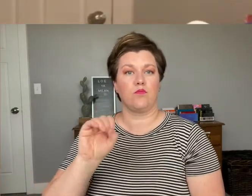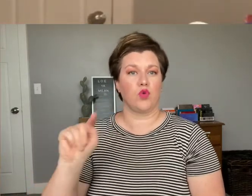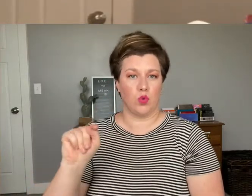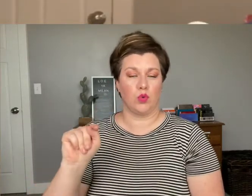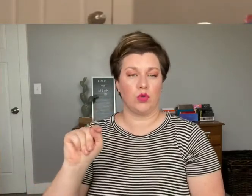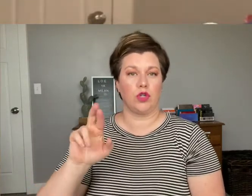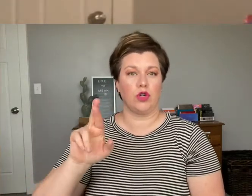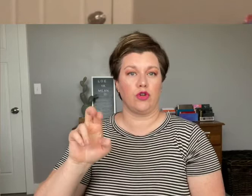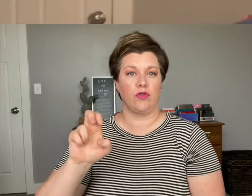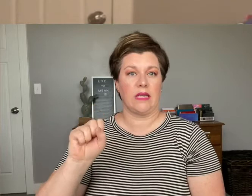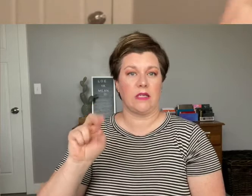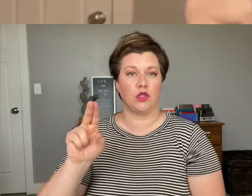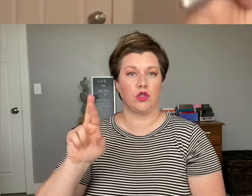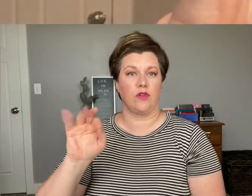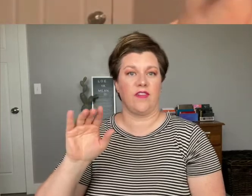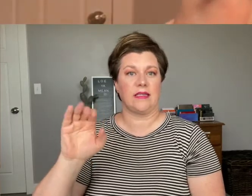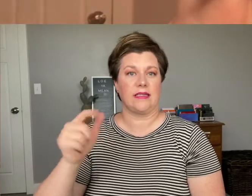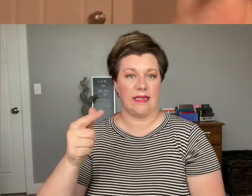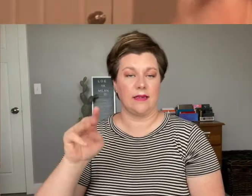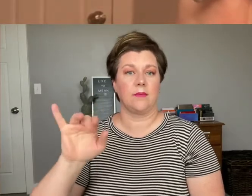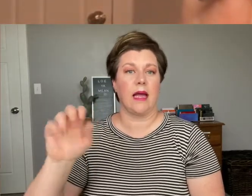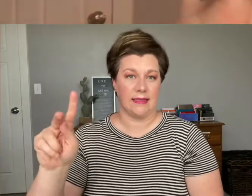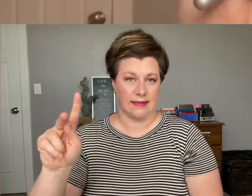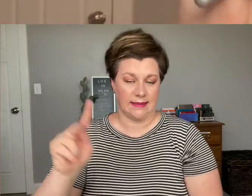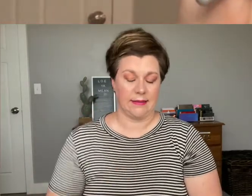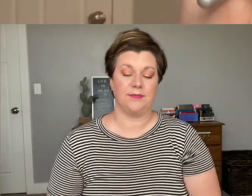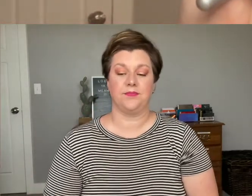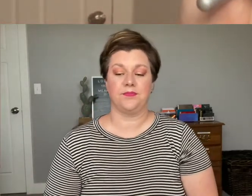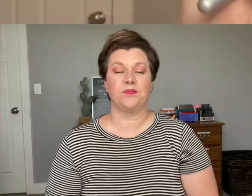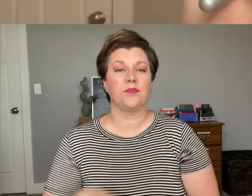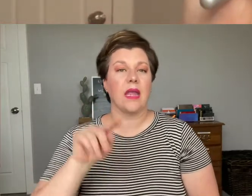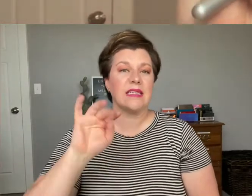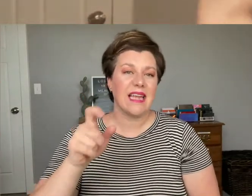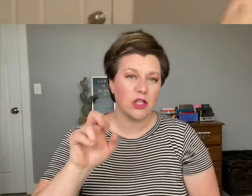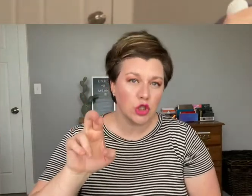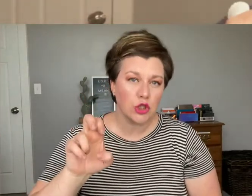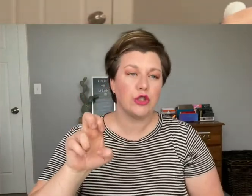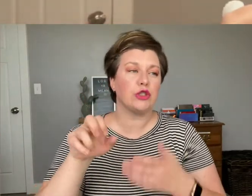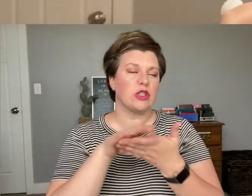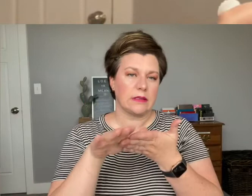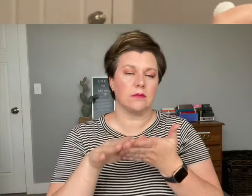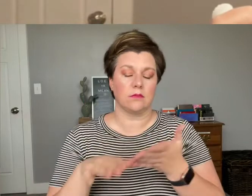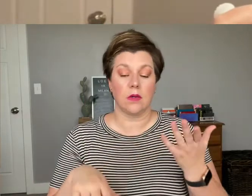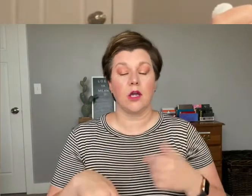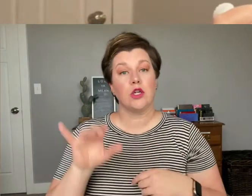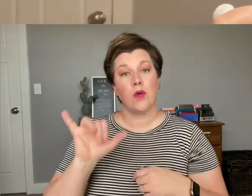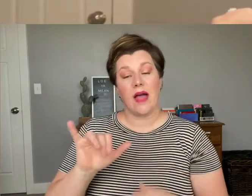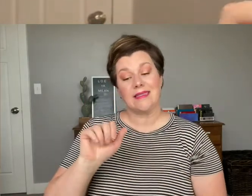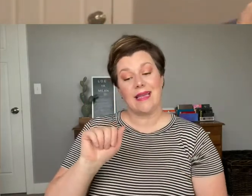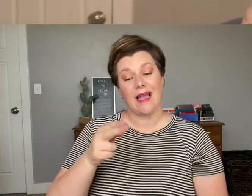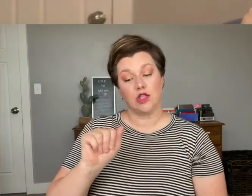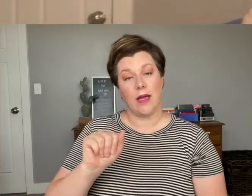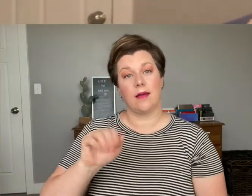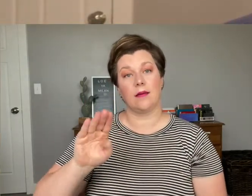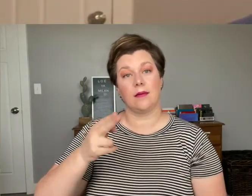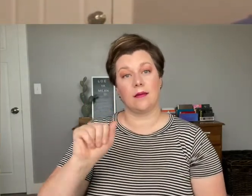Resurfacing Mask. And this retexturizes, softens, and glows. So what you do, this is an AHA, BHA,